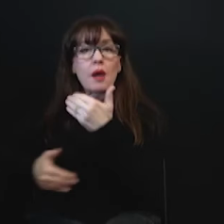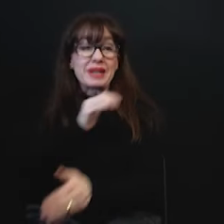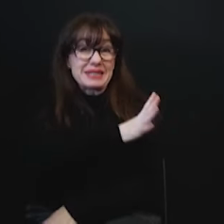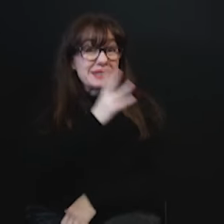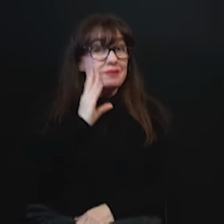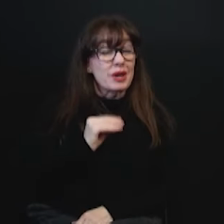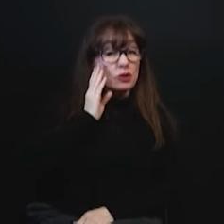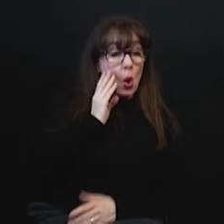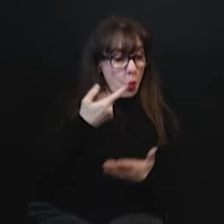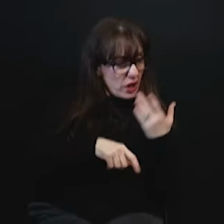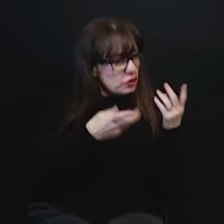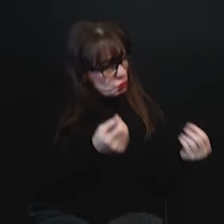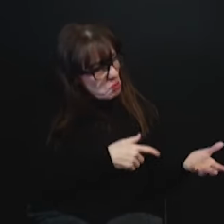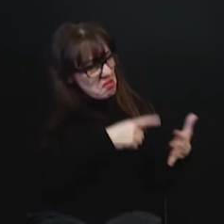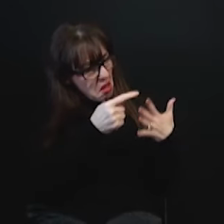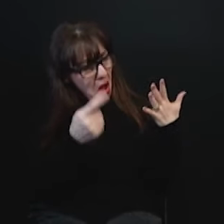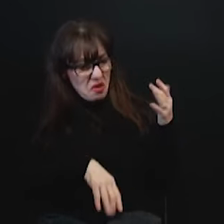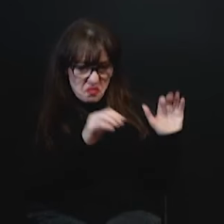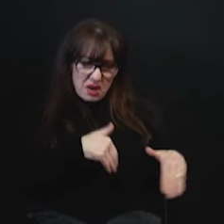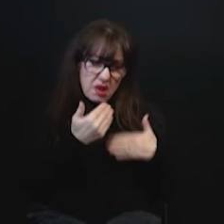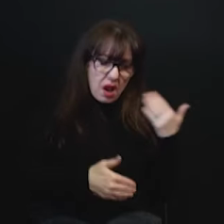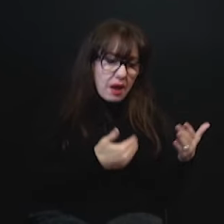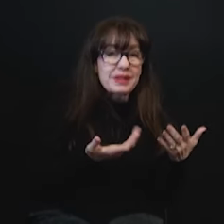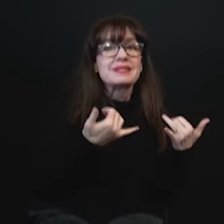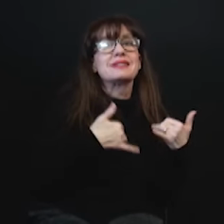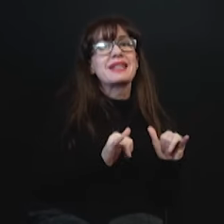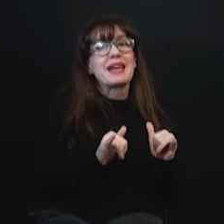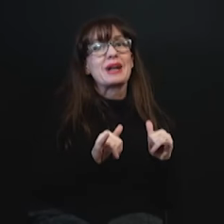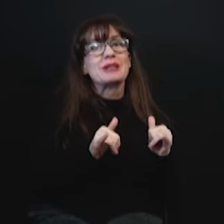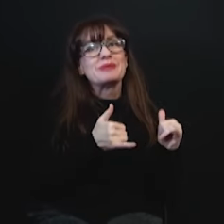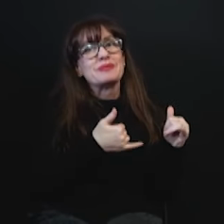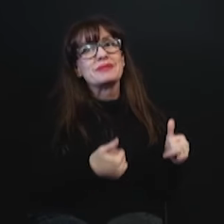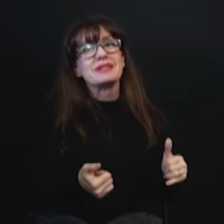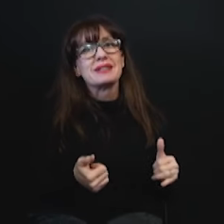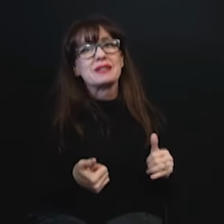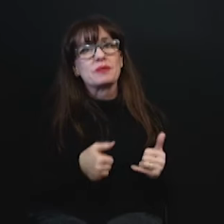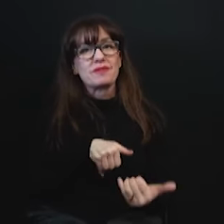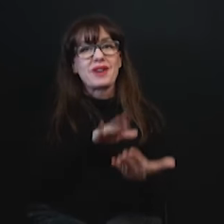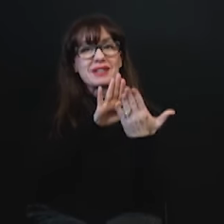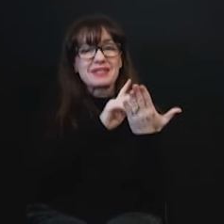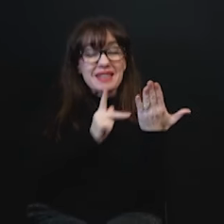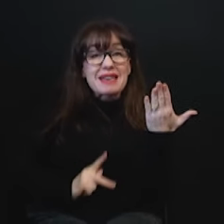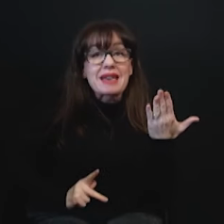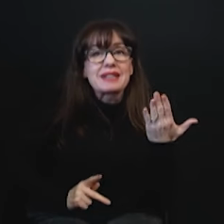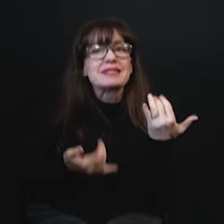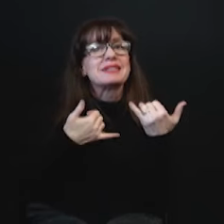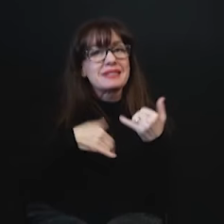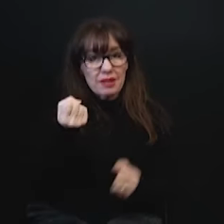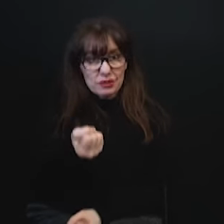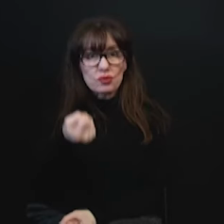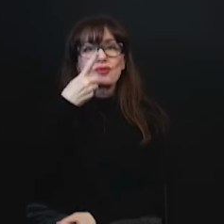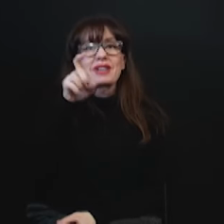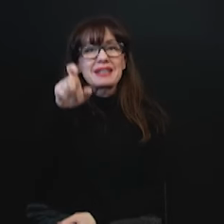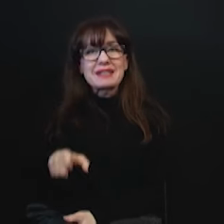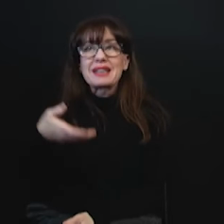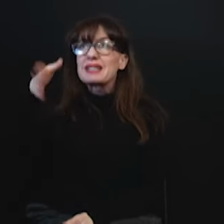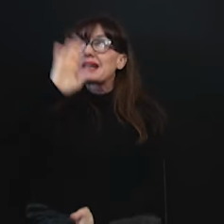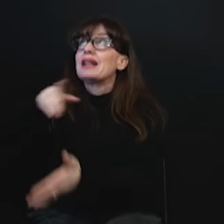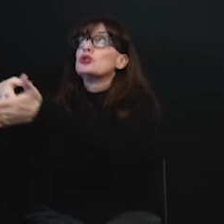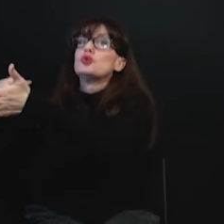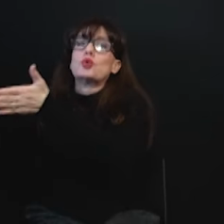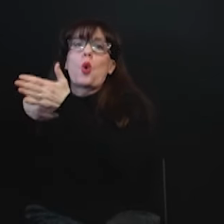to know what to do in almost any given situation he would face as the king of Israel, he still understood that he needed God to